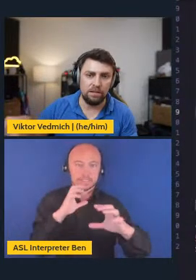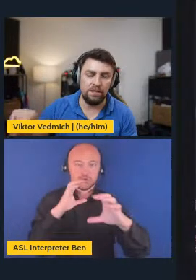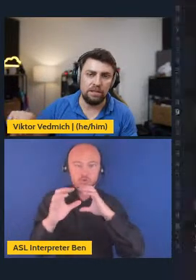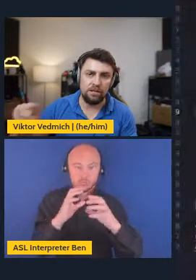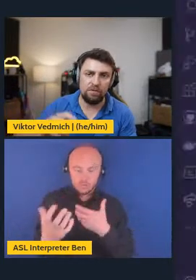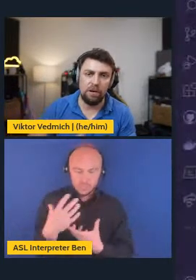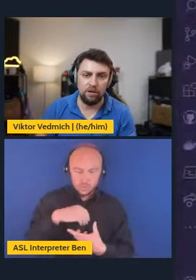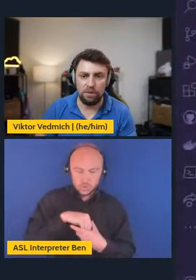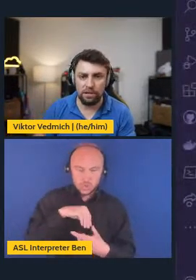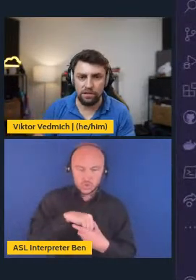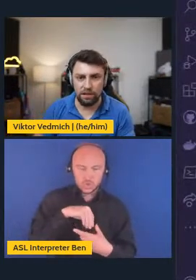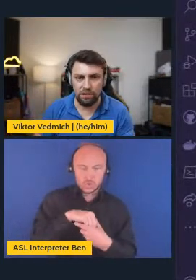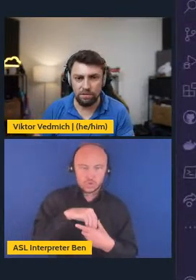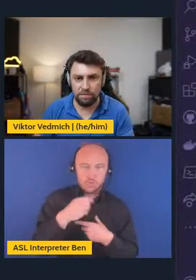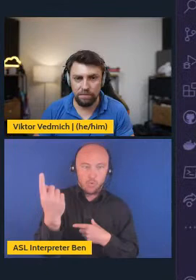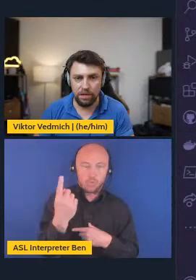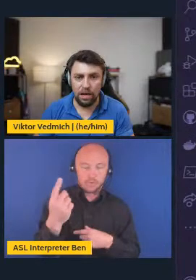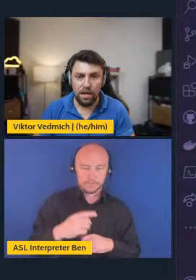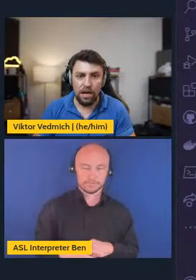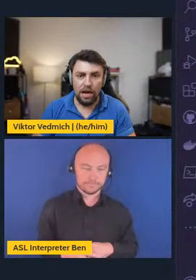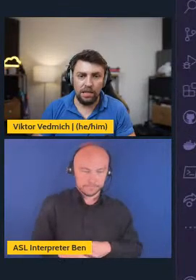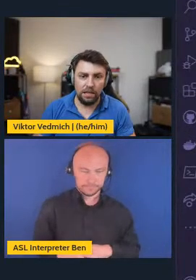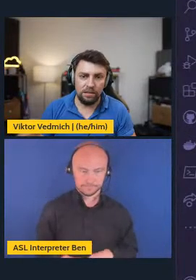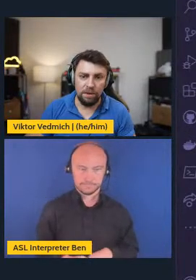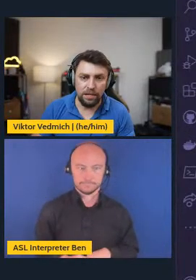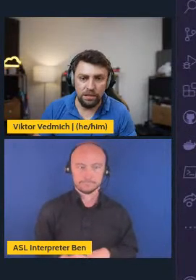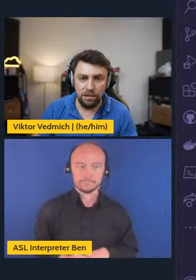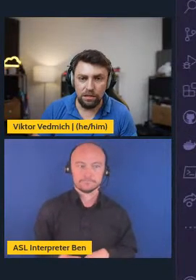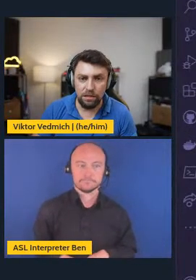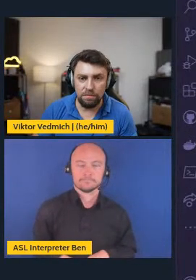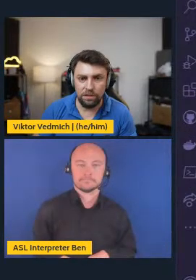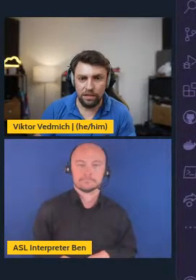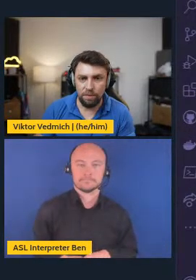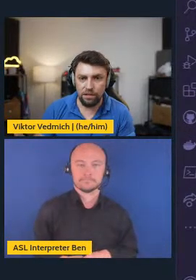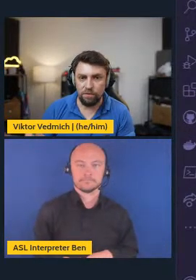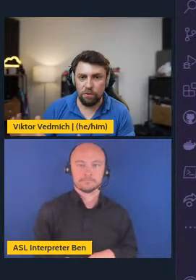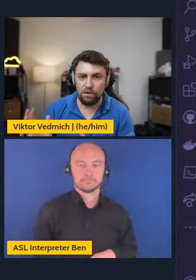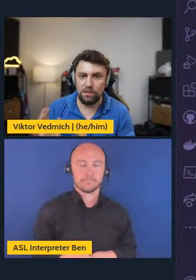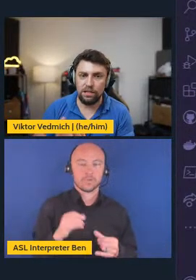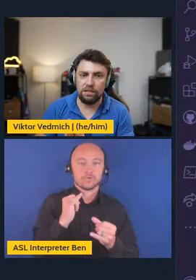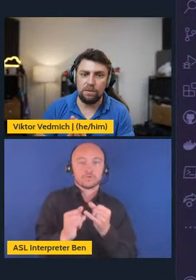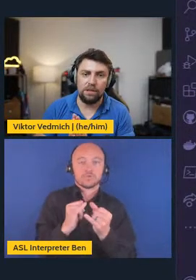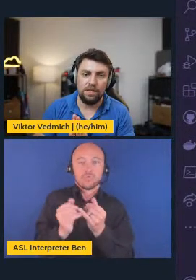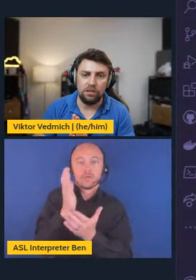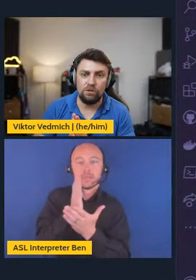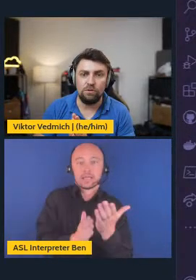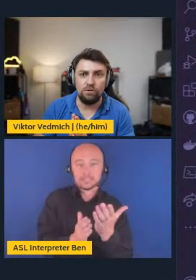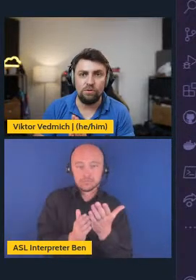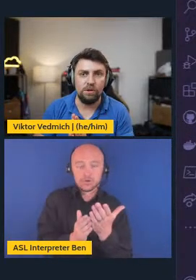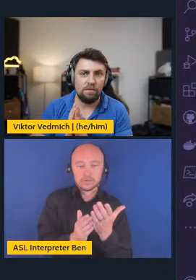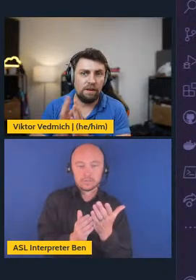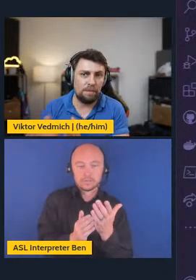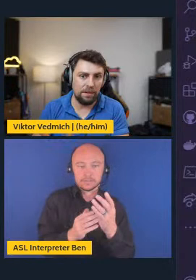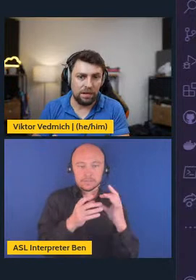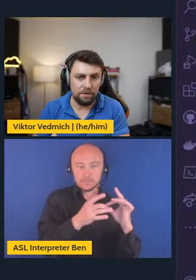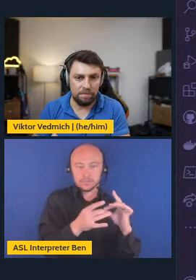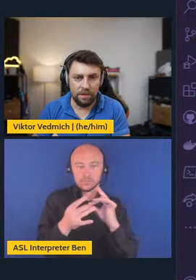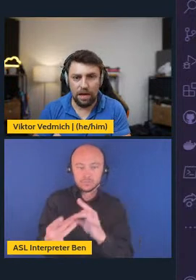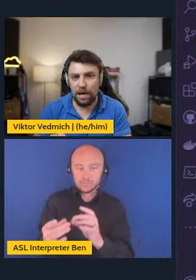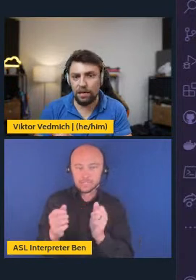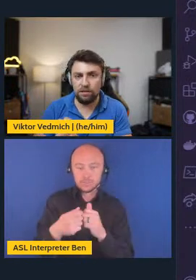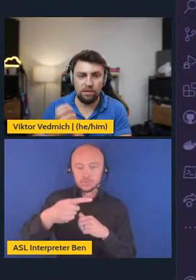internal inside of my Kubernetes cluster. And let's back. The last part, of course, it's related to web